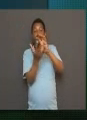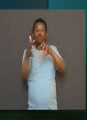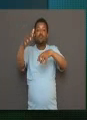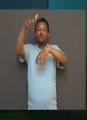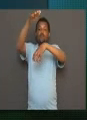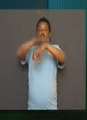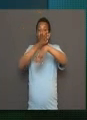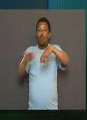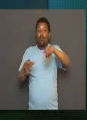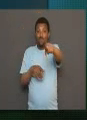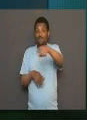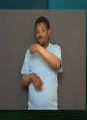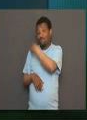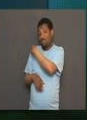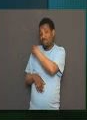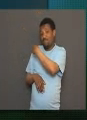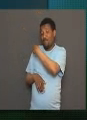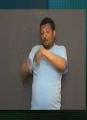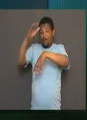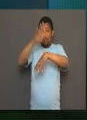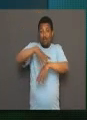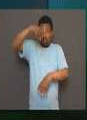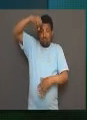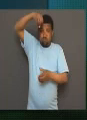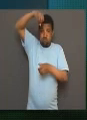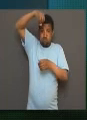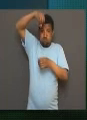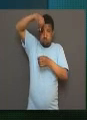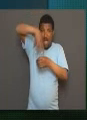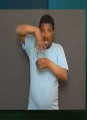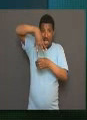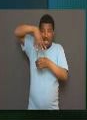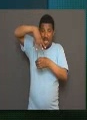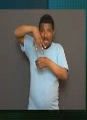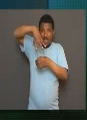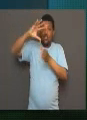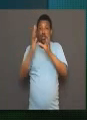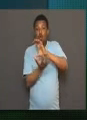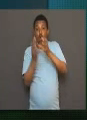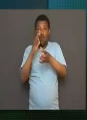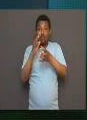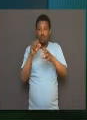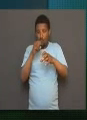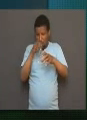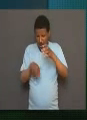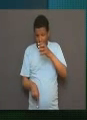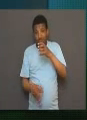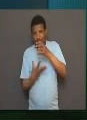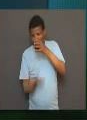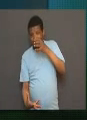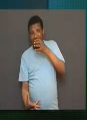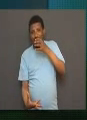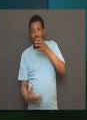a light source inside the globe projects the graticule onto the plane,